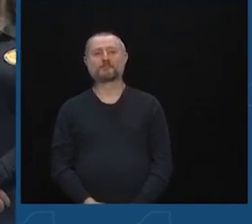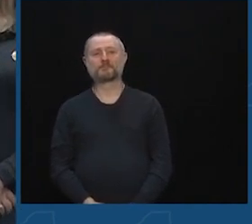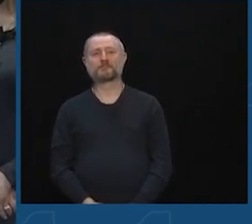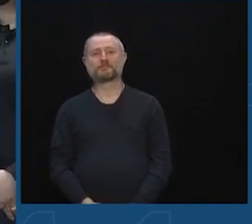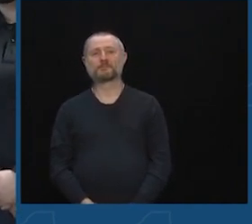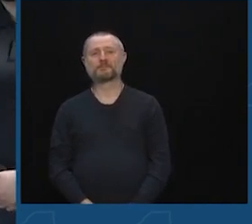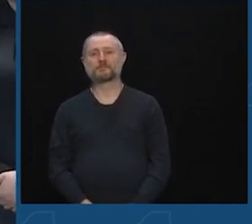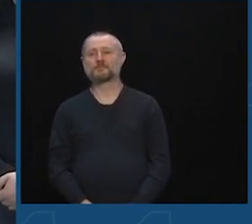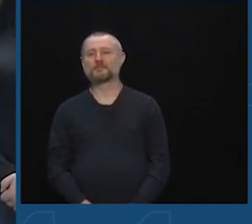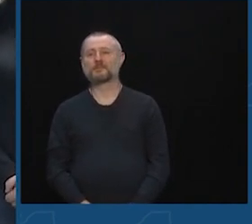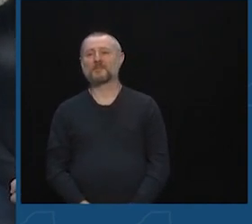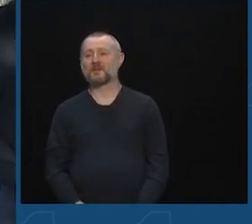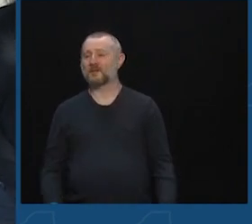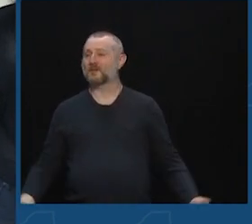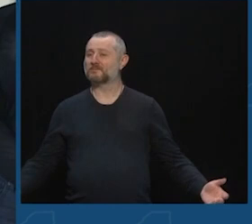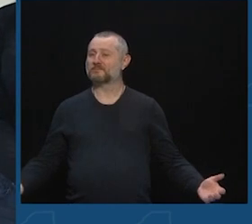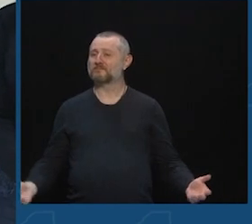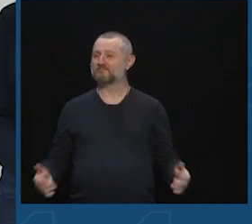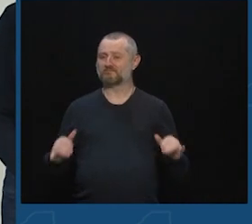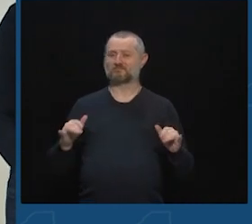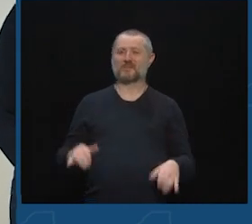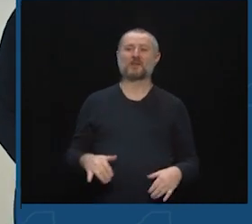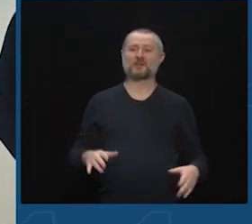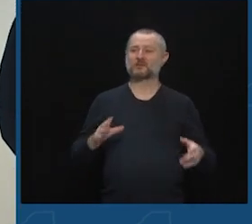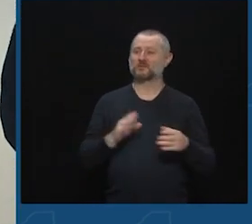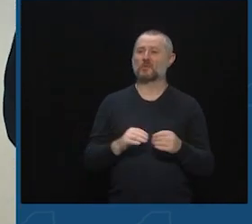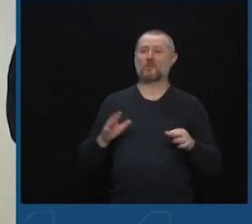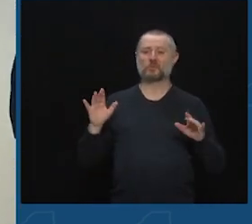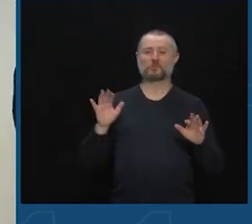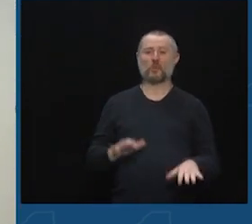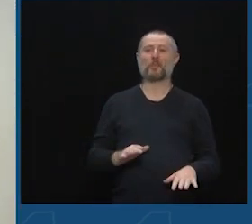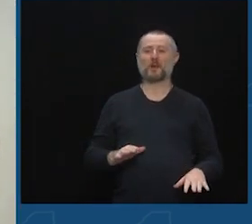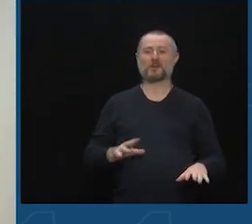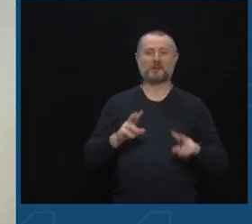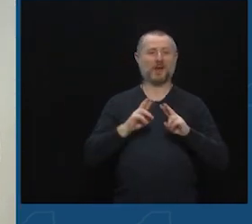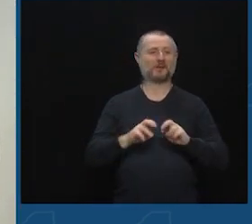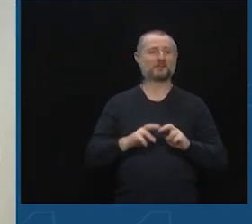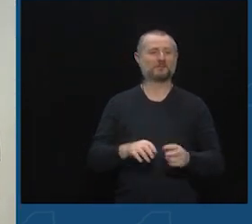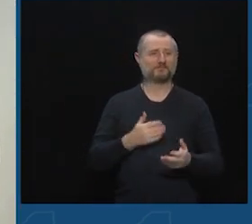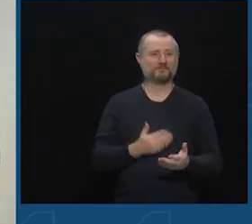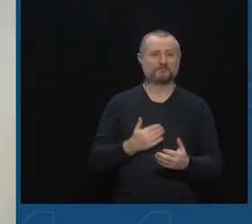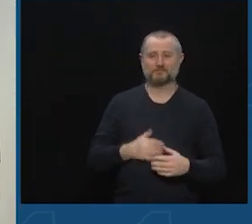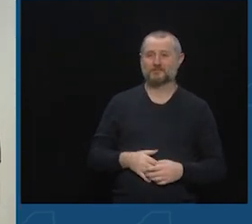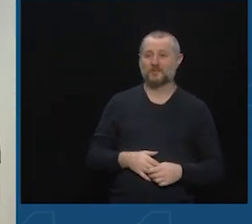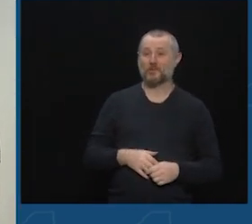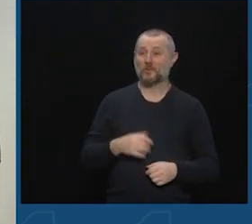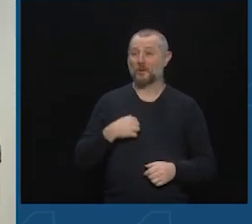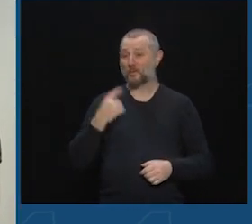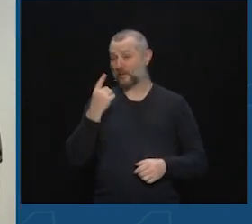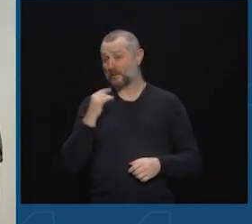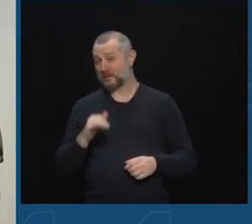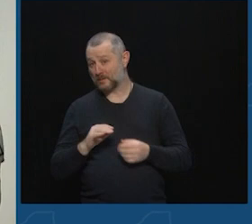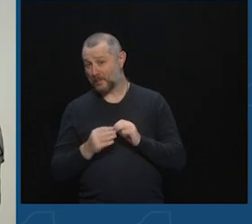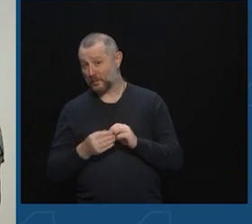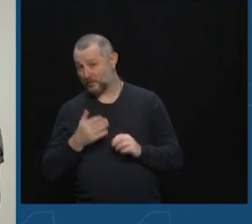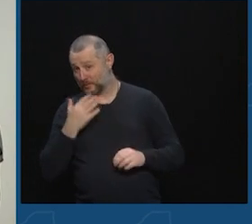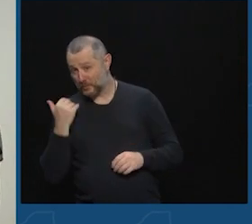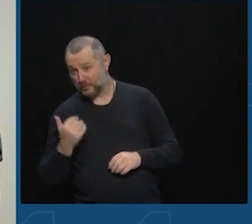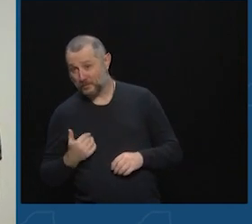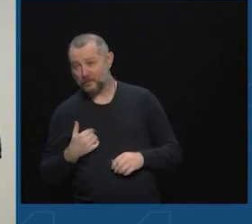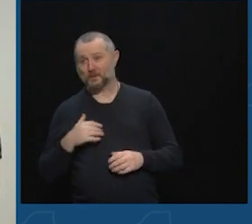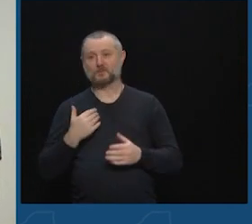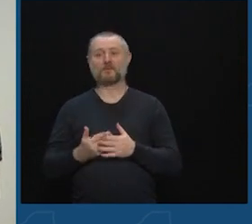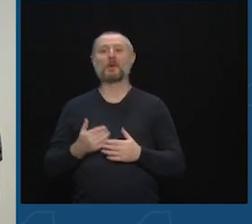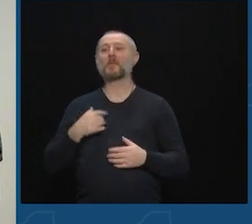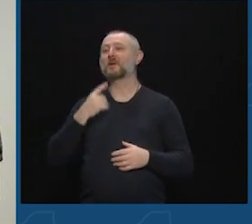Well, there you have it, our complete storm assessment, and actually I was wondering if the numbers were going to get better even as I walked through the door, because I was told it